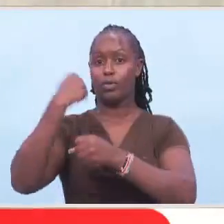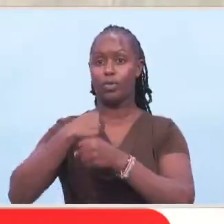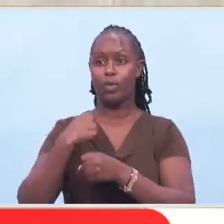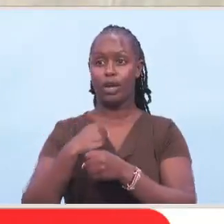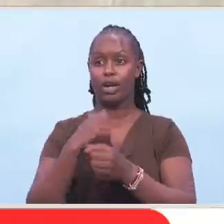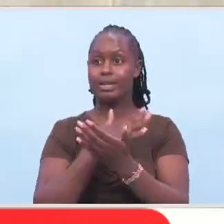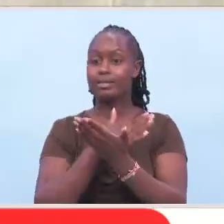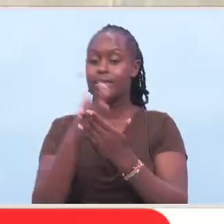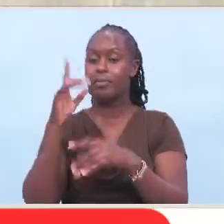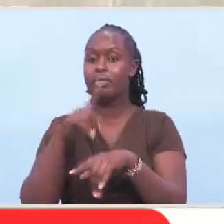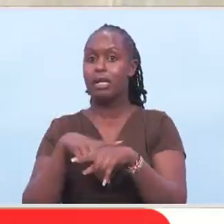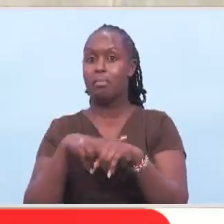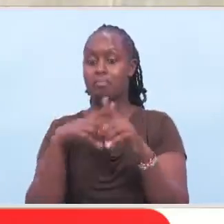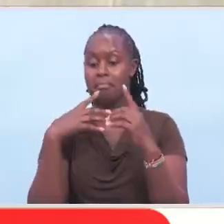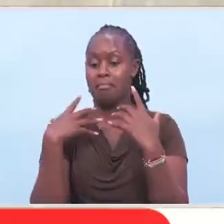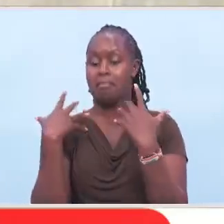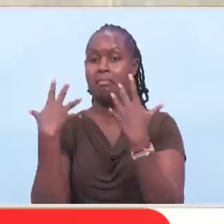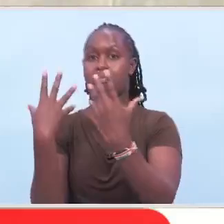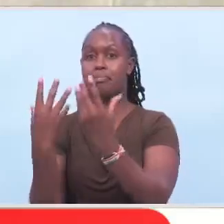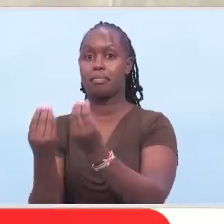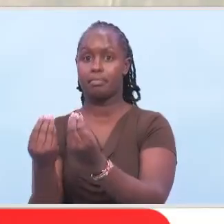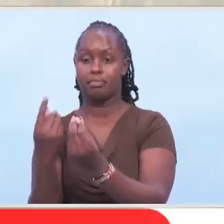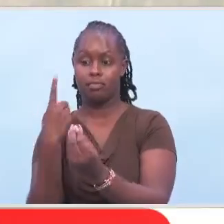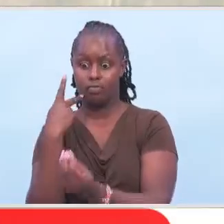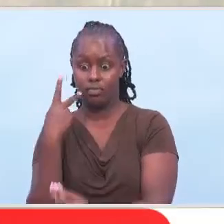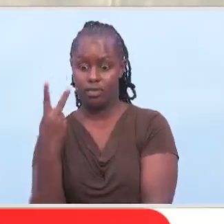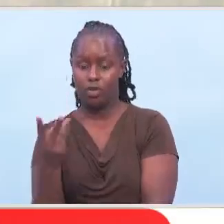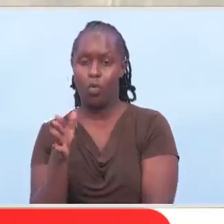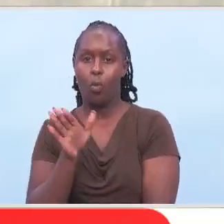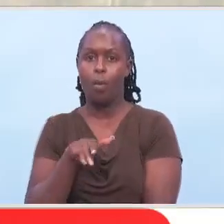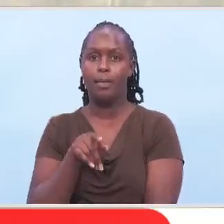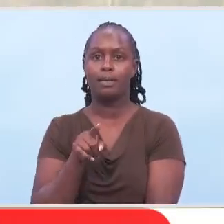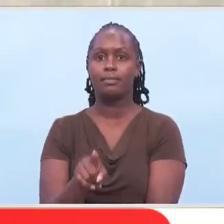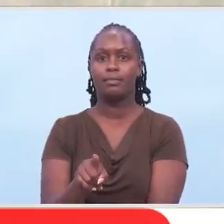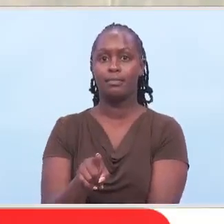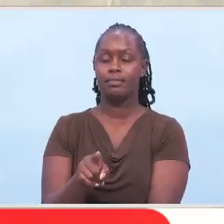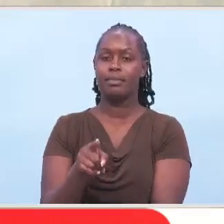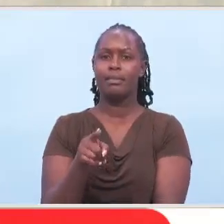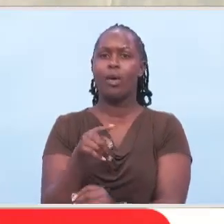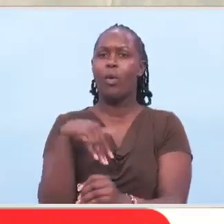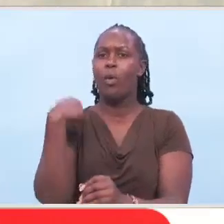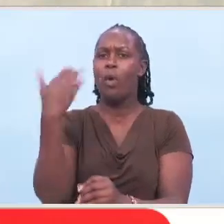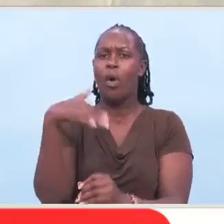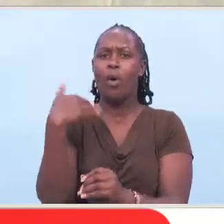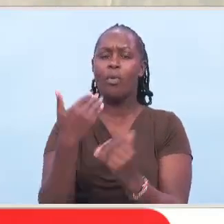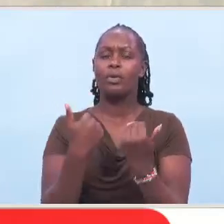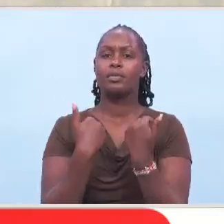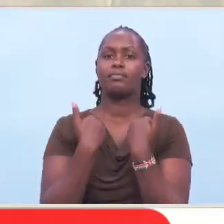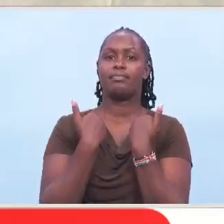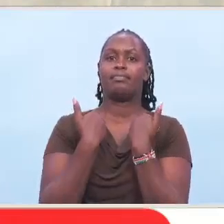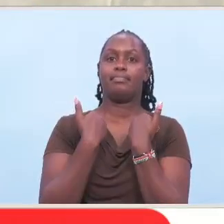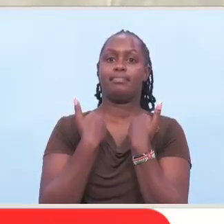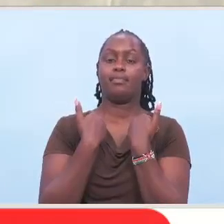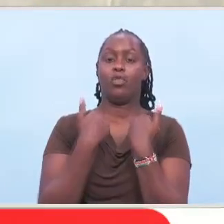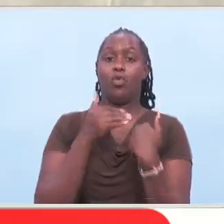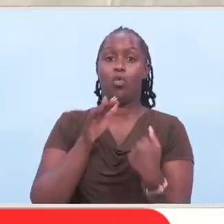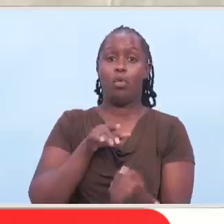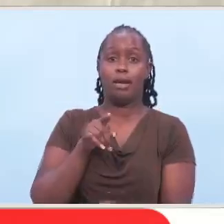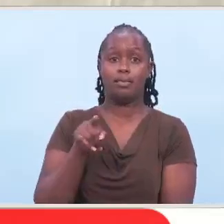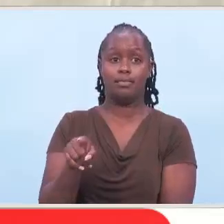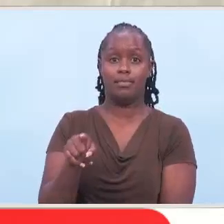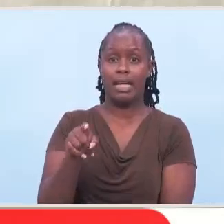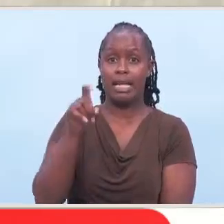Wakati mwingine utaenda ukute huyo mama. Mama ni bedridden. Na huyo mama